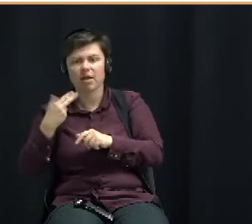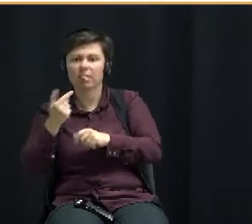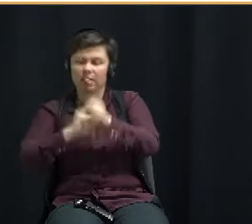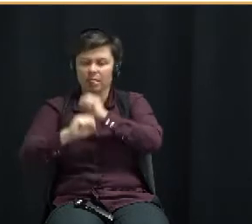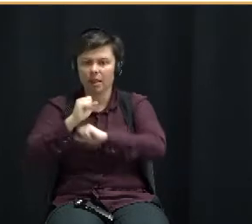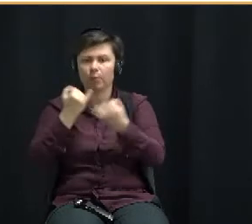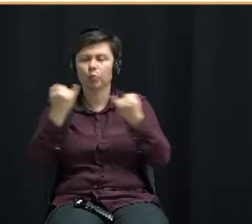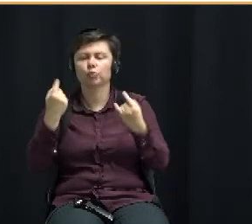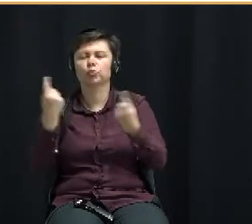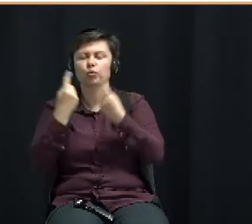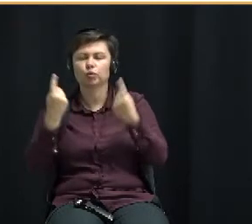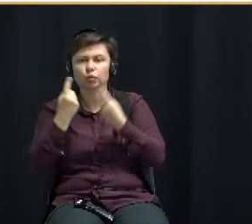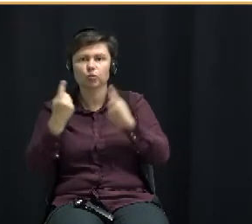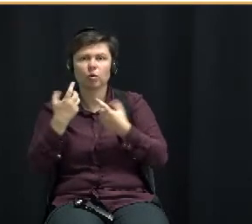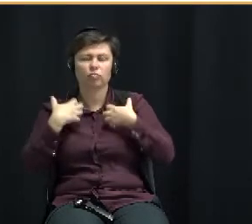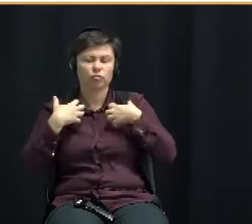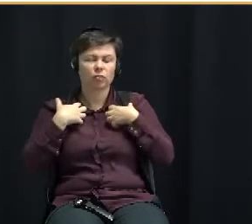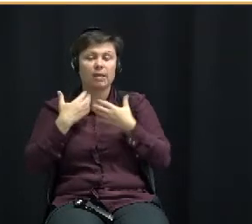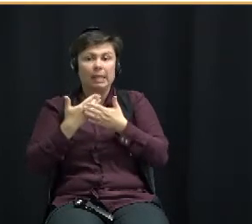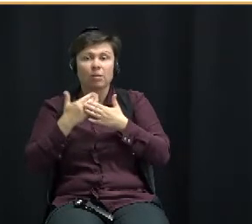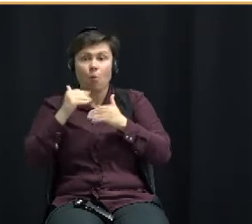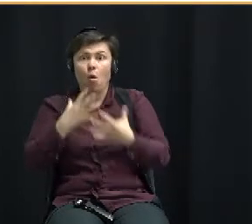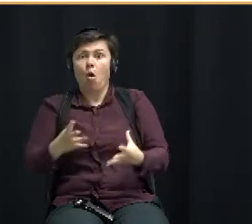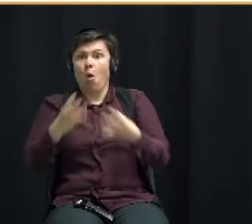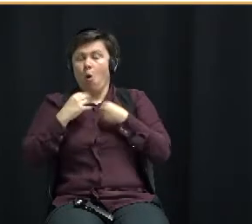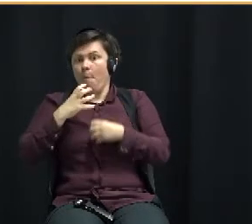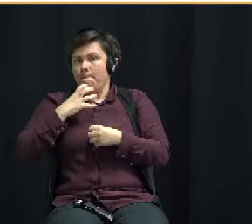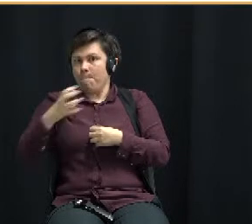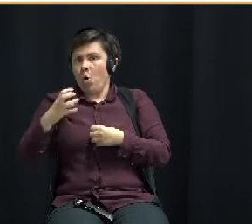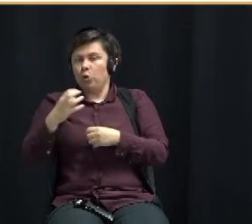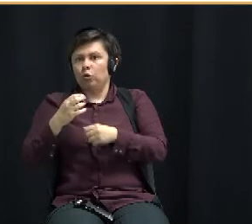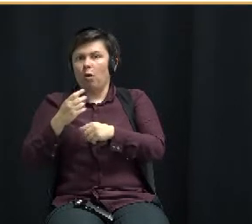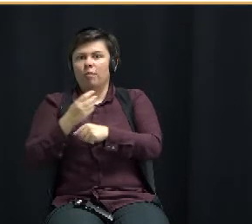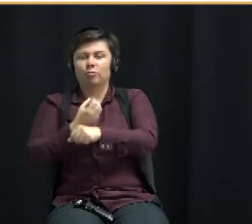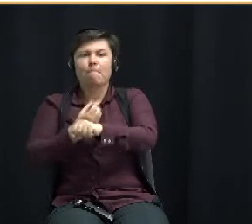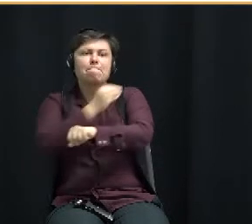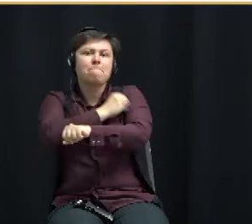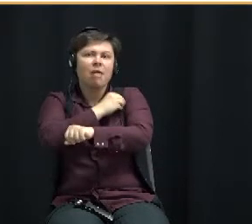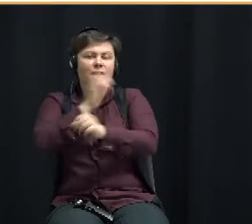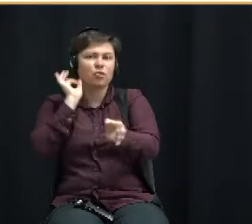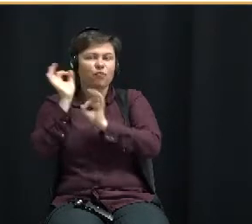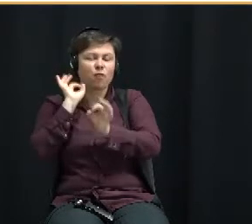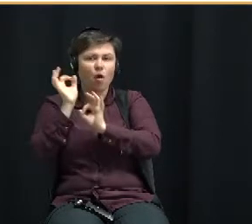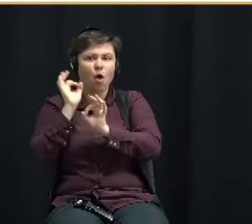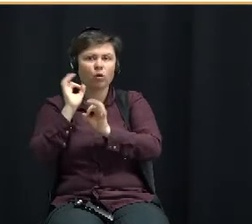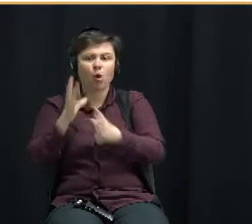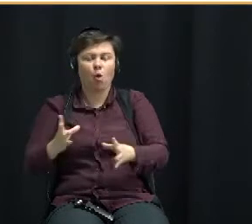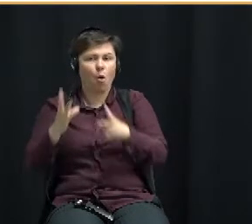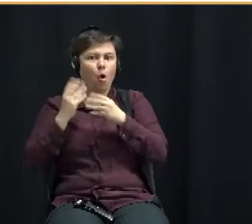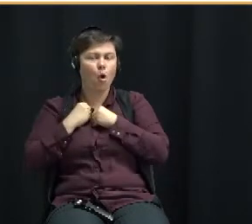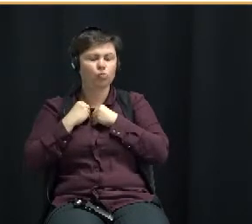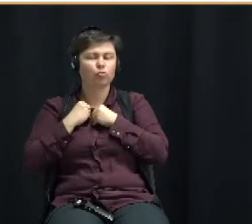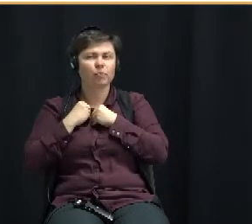rich source of information, and they can inform you and about decisions for the